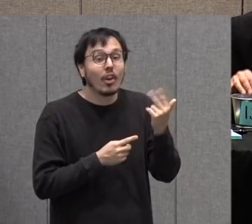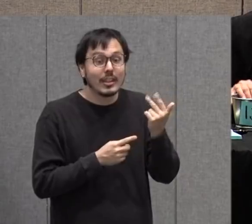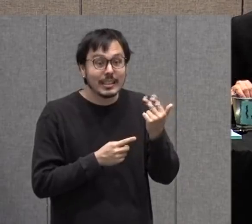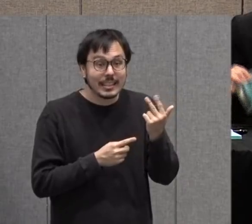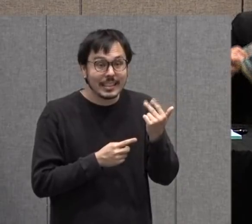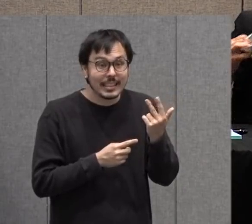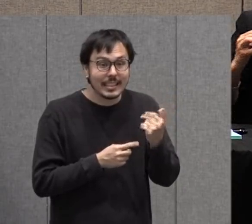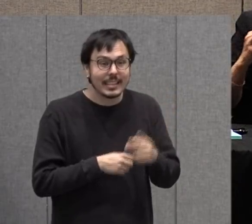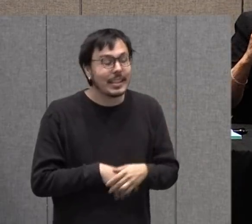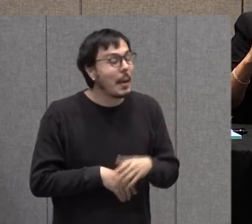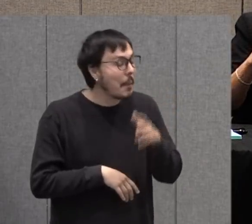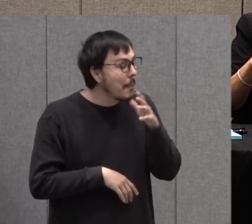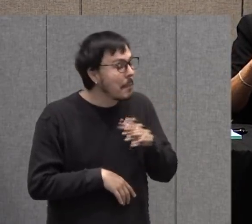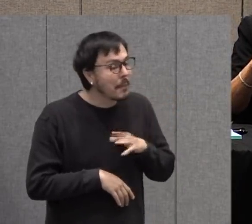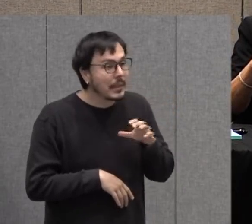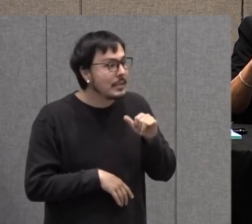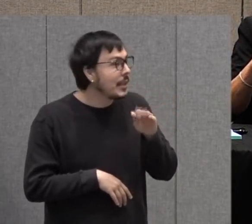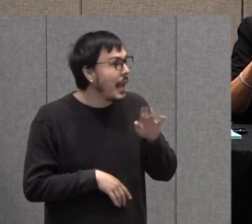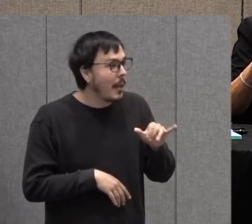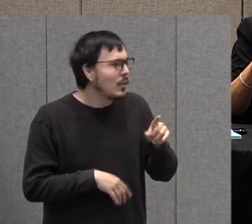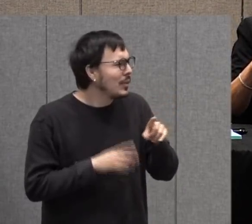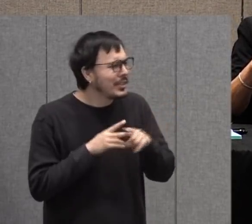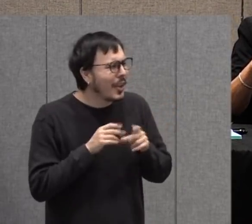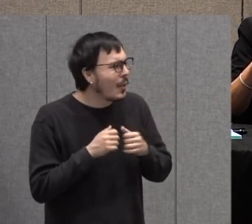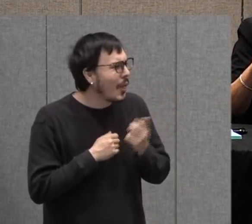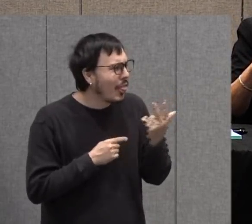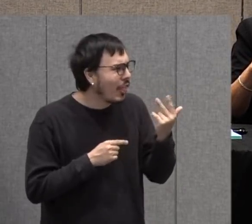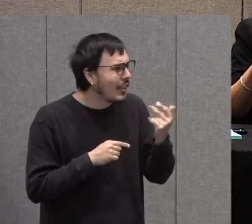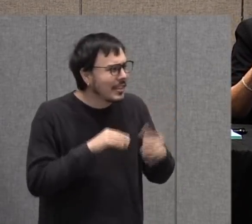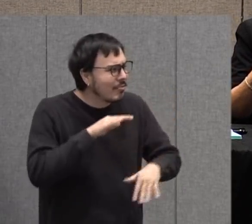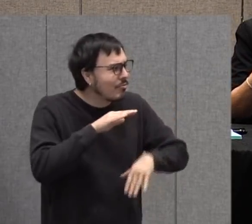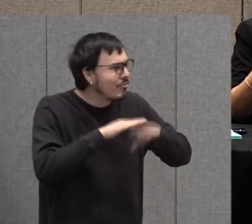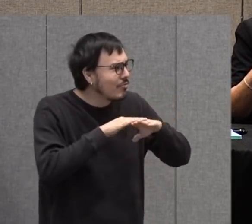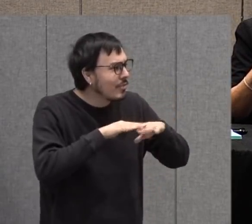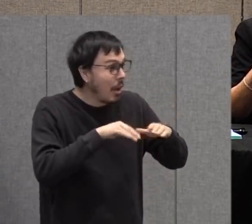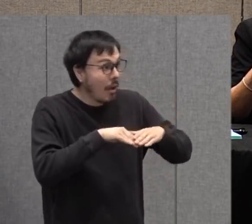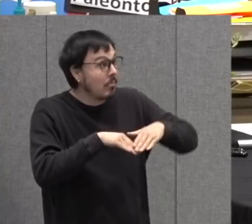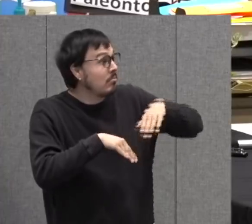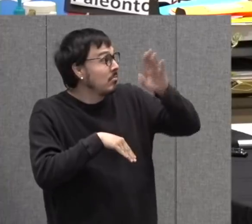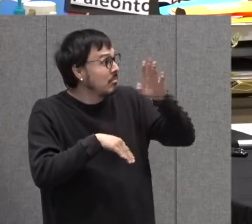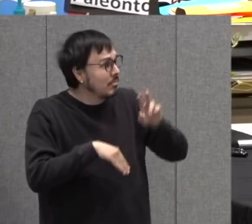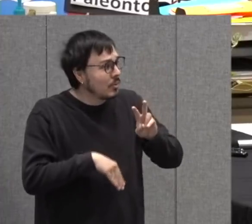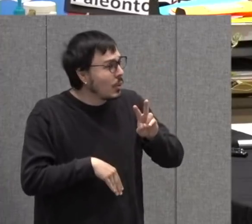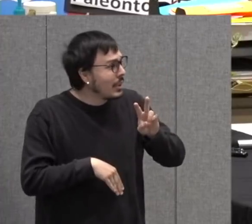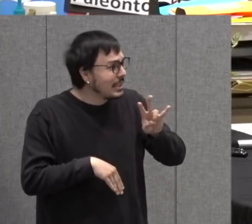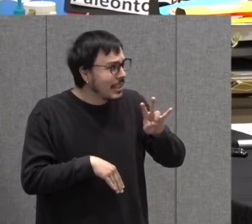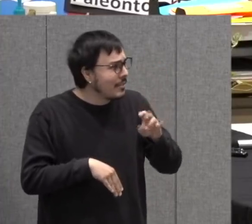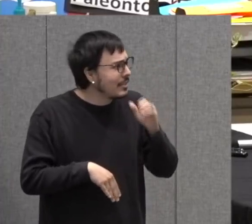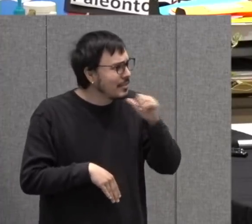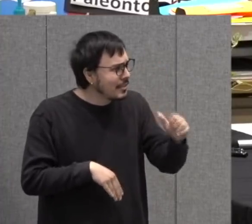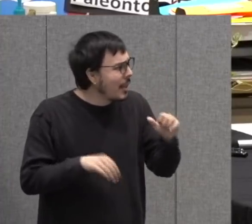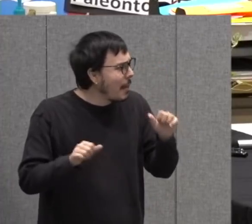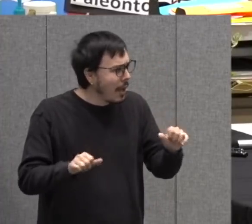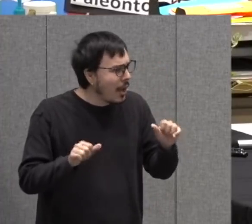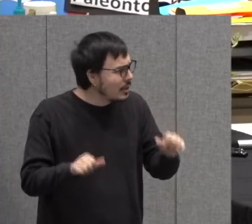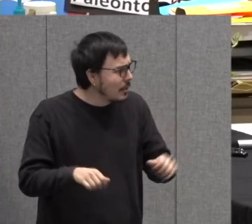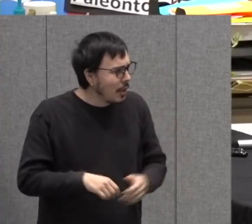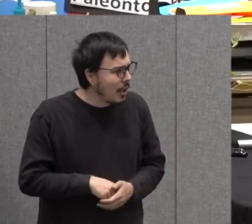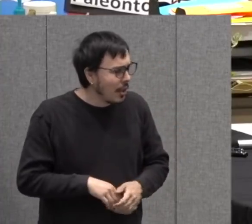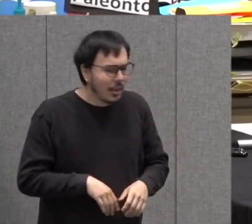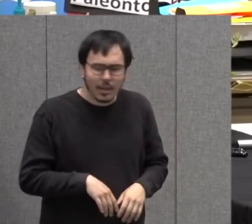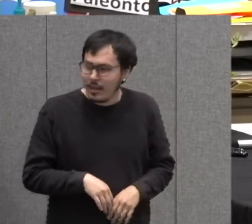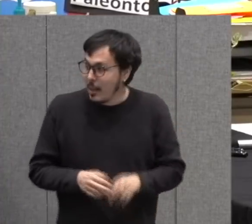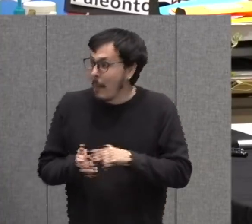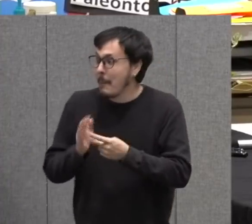13. Miss Abby, we only started with 13. There can never be 27. Oh, I love It has to be a number